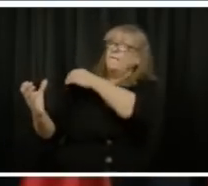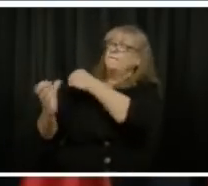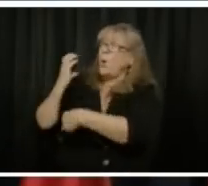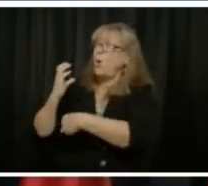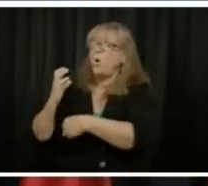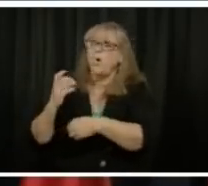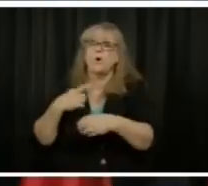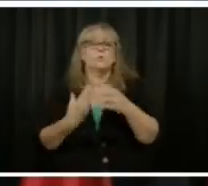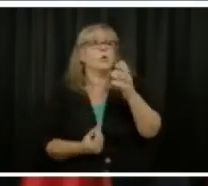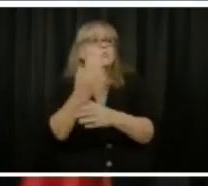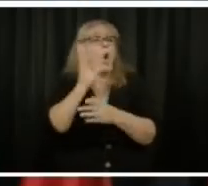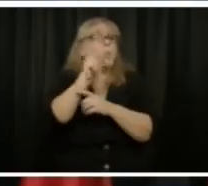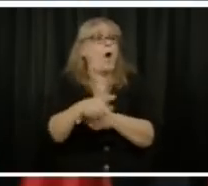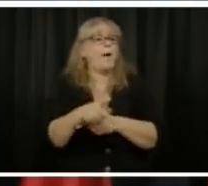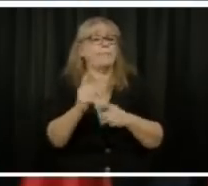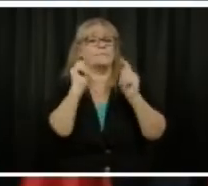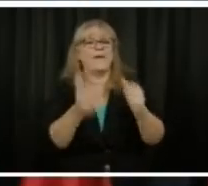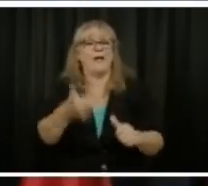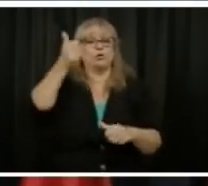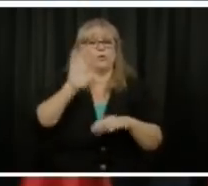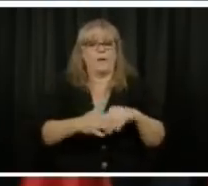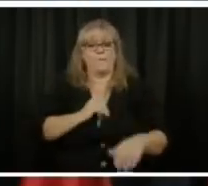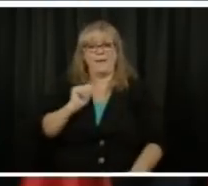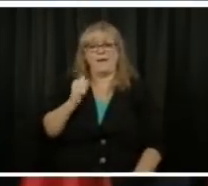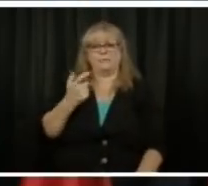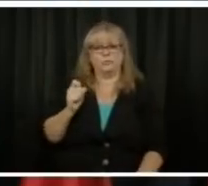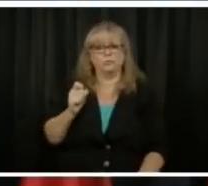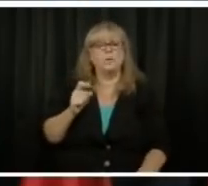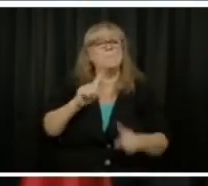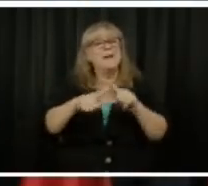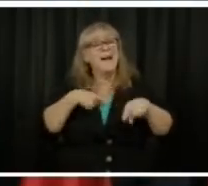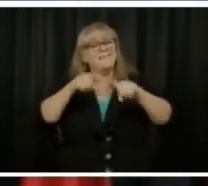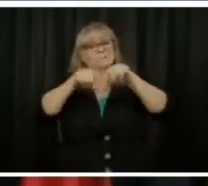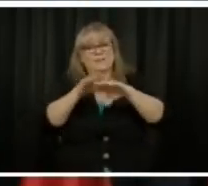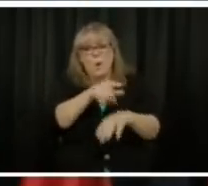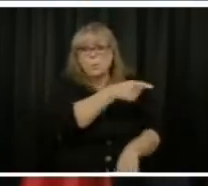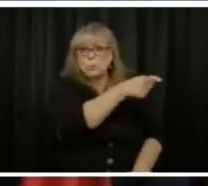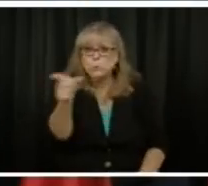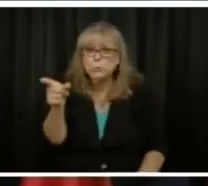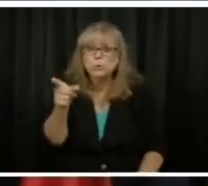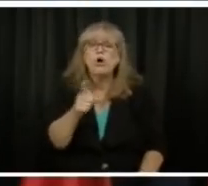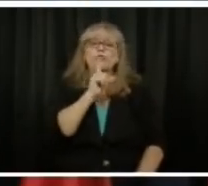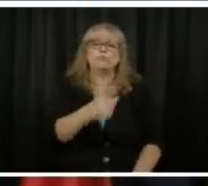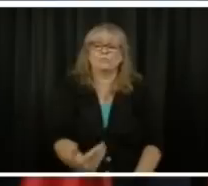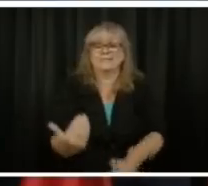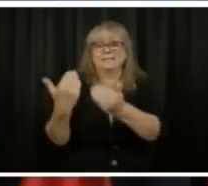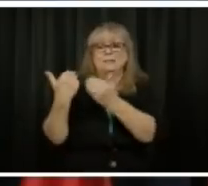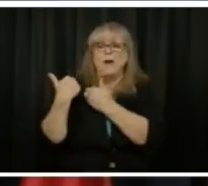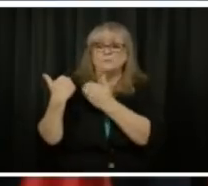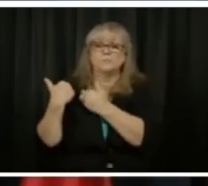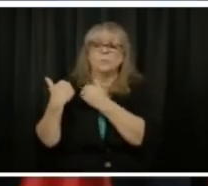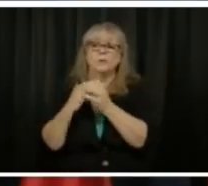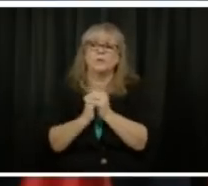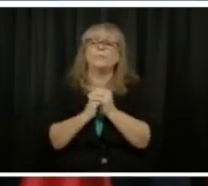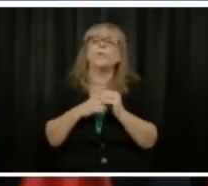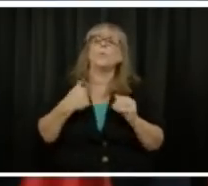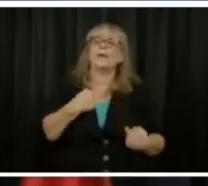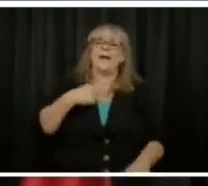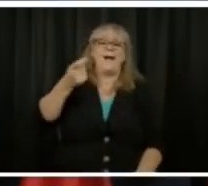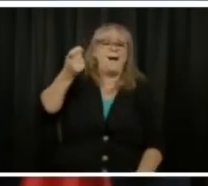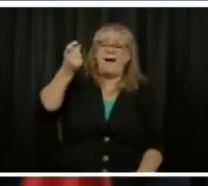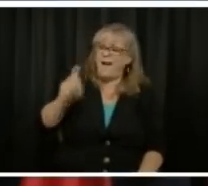of Colorado and people of all ages in Colorado will live up to that responsibility and will shine, and that Colorado can stay an exception to